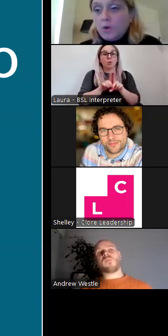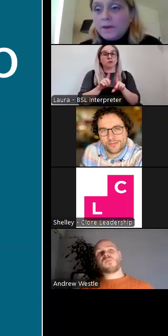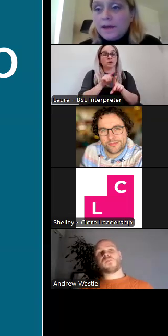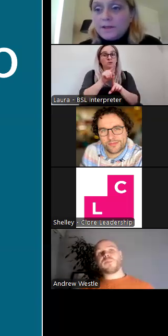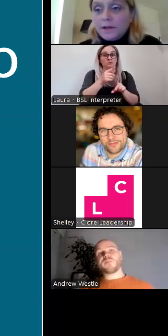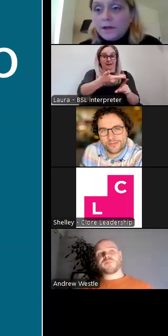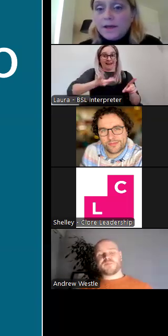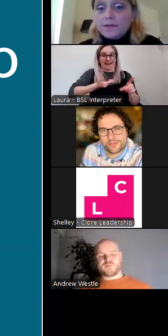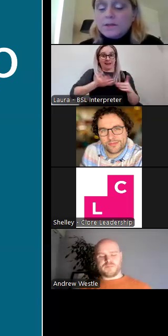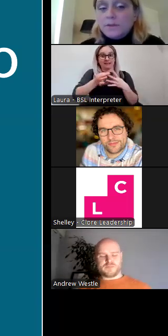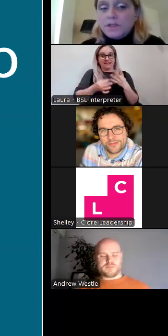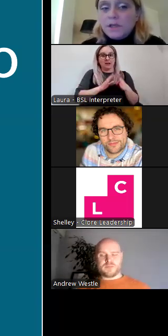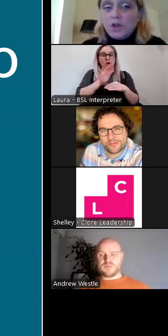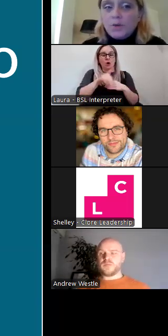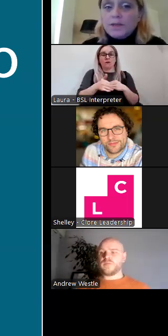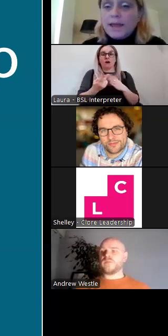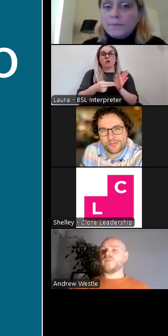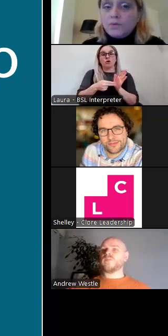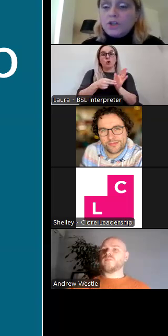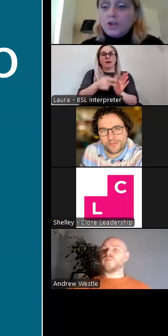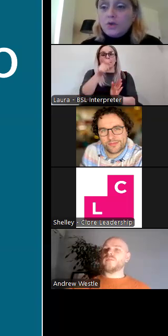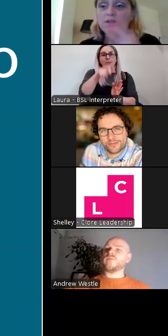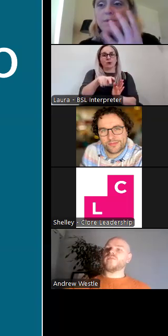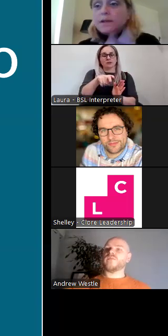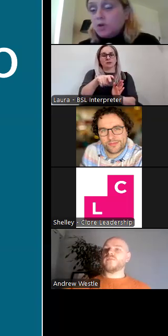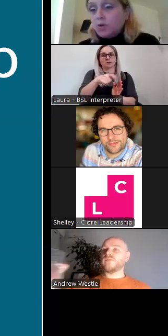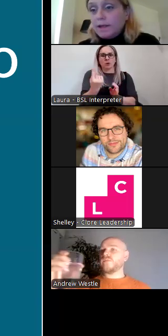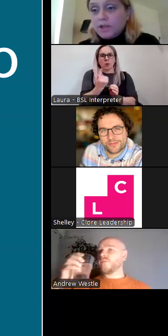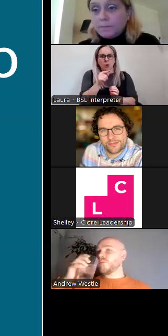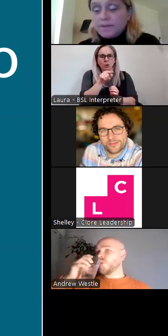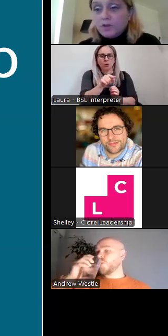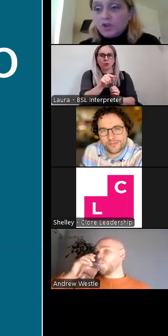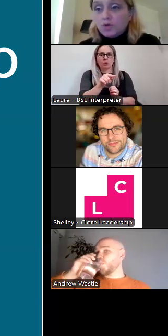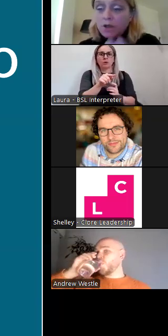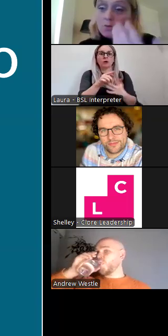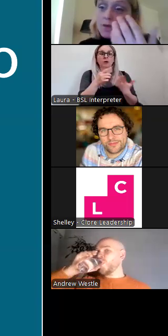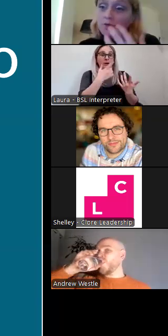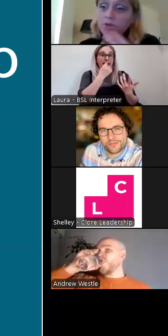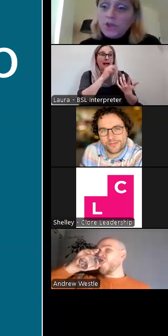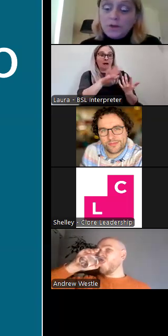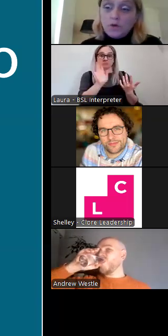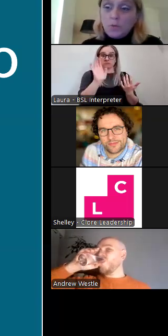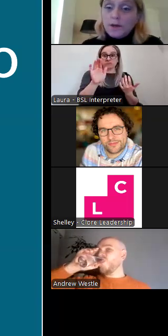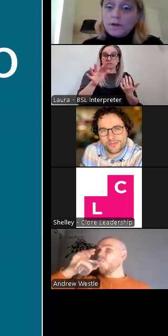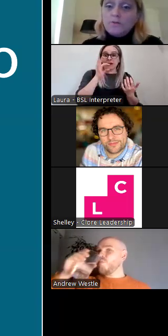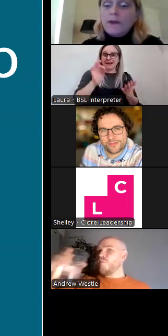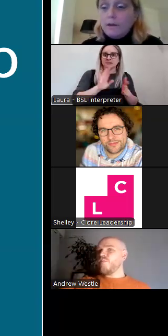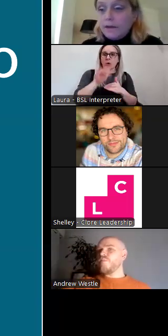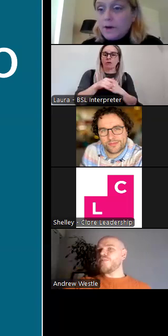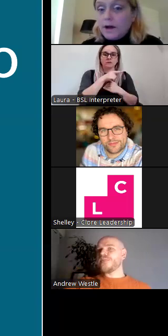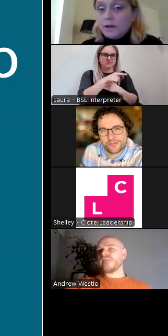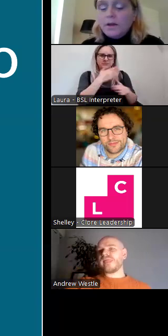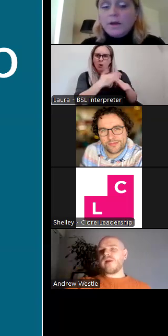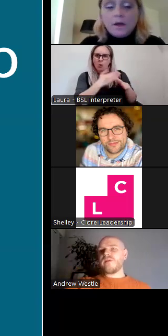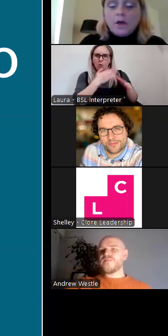And the nominator is somebody who is able to speak to your leadership potential, who knows you and your work really,